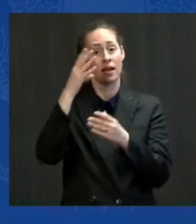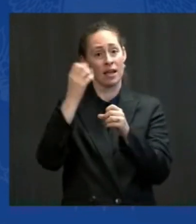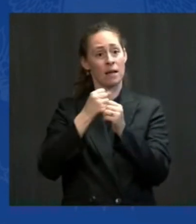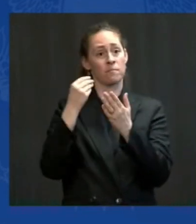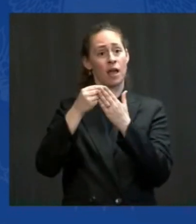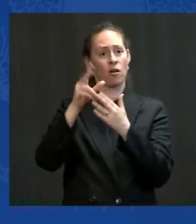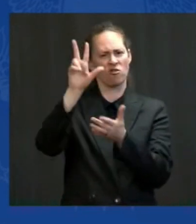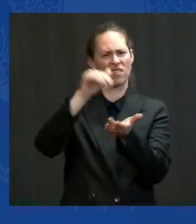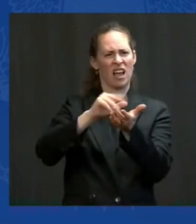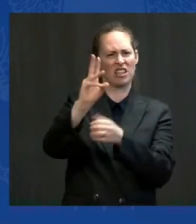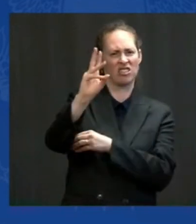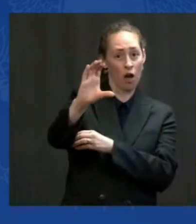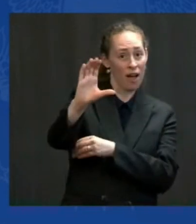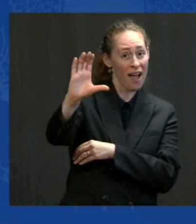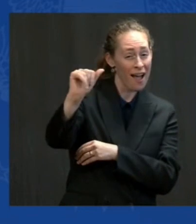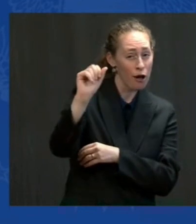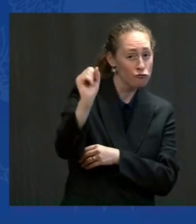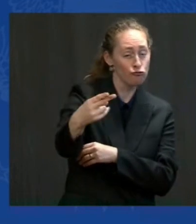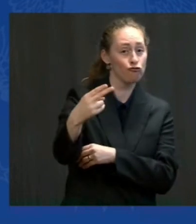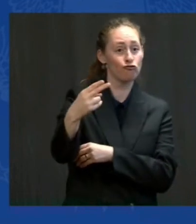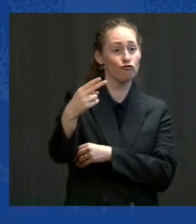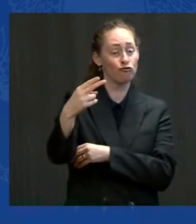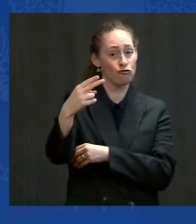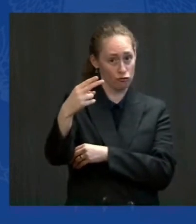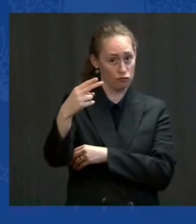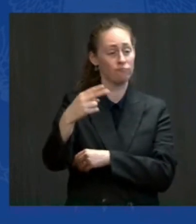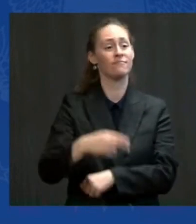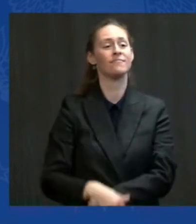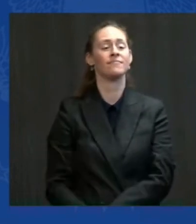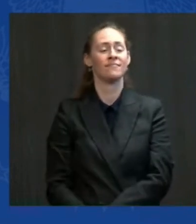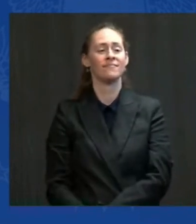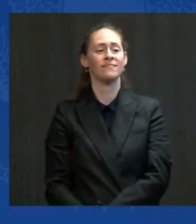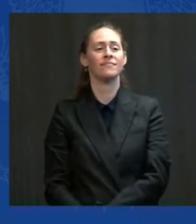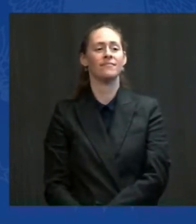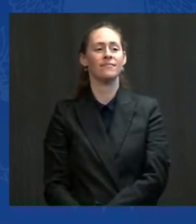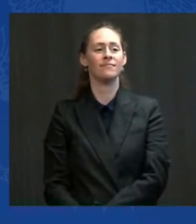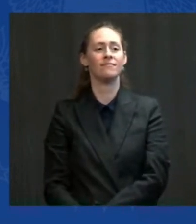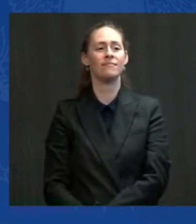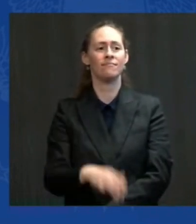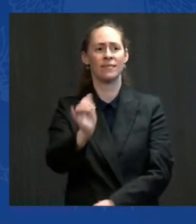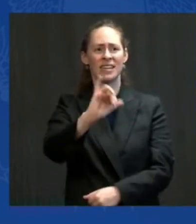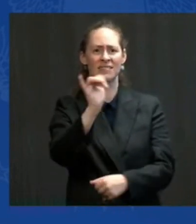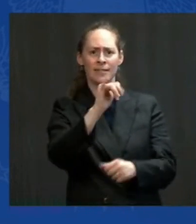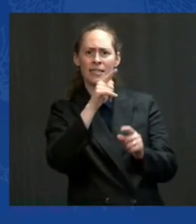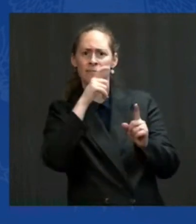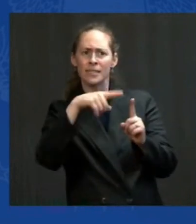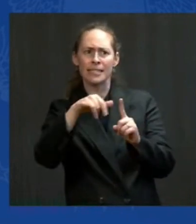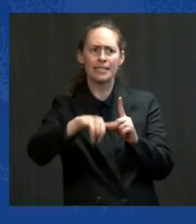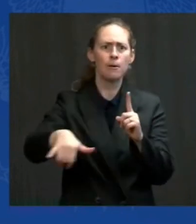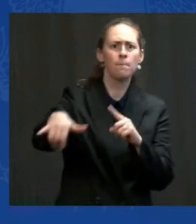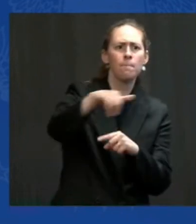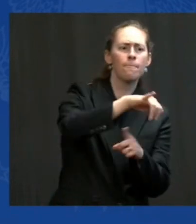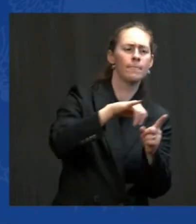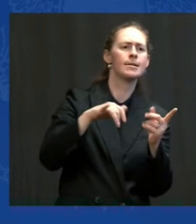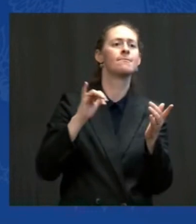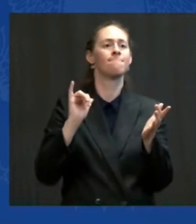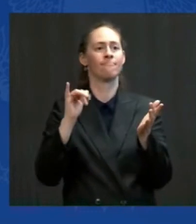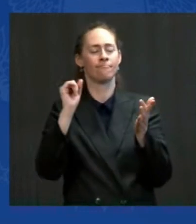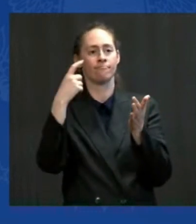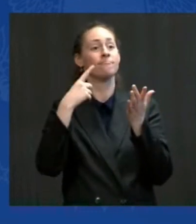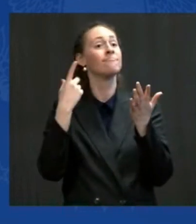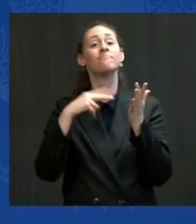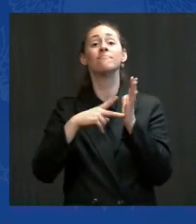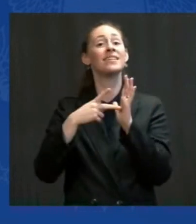$3,600 in cash. In addition to that, those of you who are in that situation are going to start to see that coming in by the end of this month on a